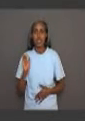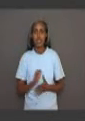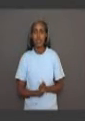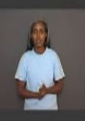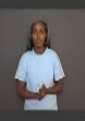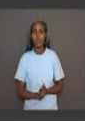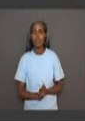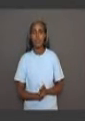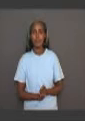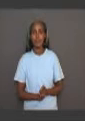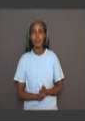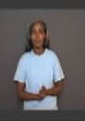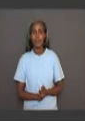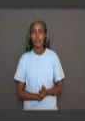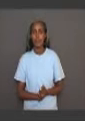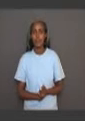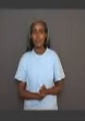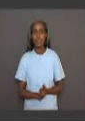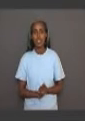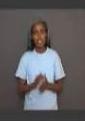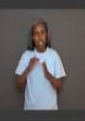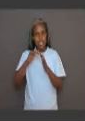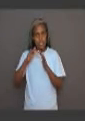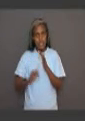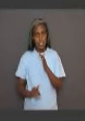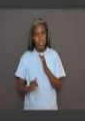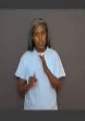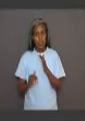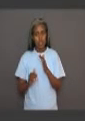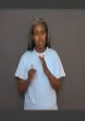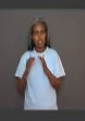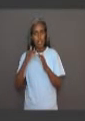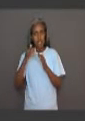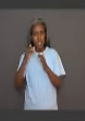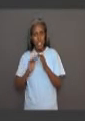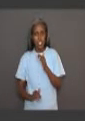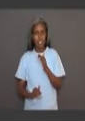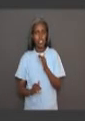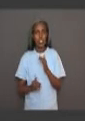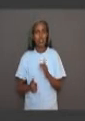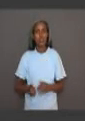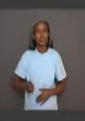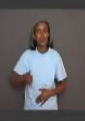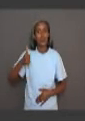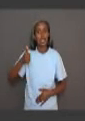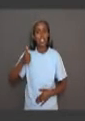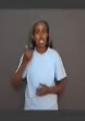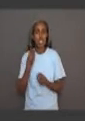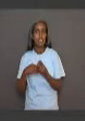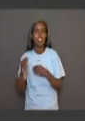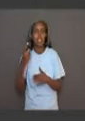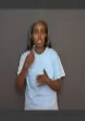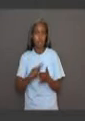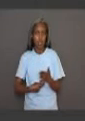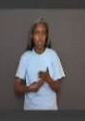100%. A discount is a reduction in the original selling